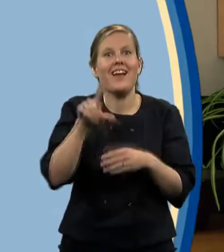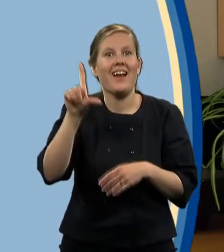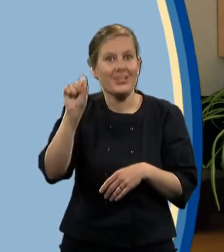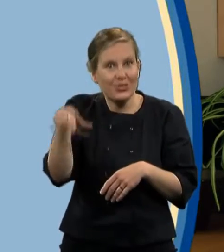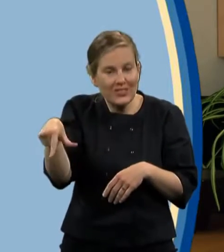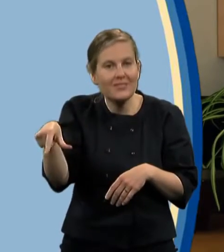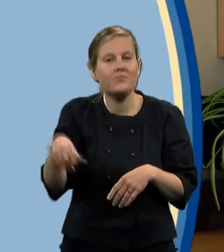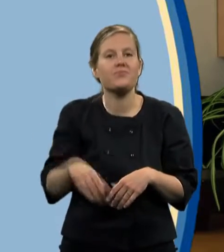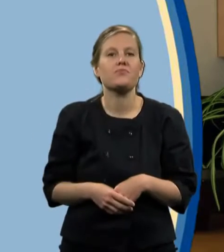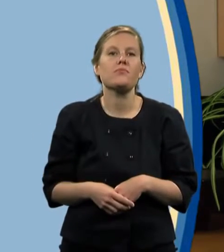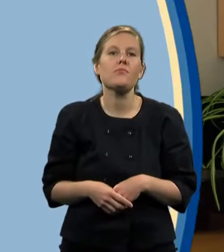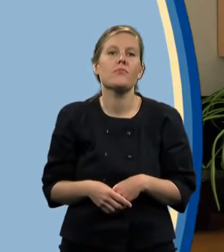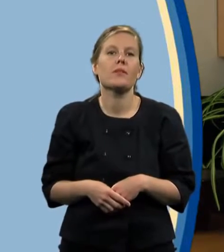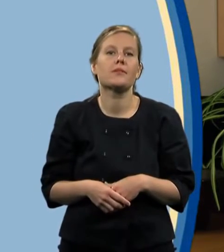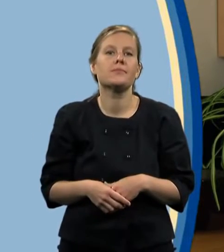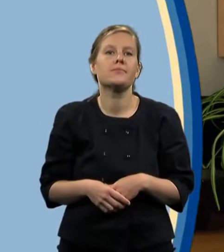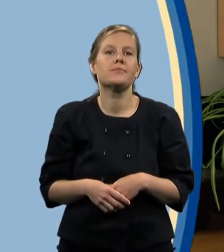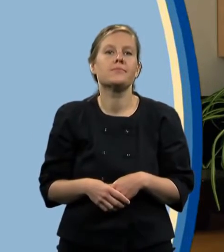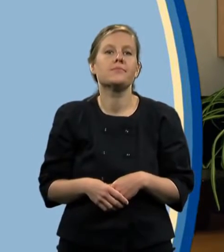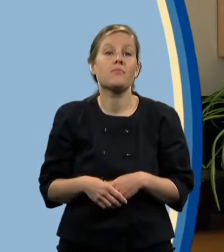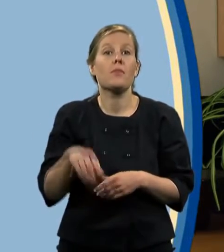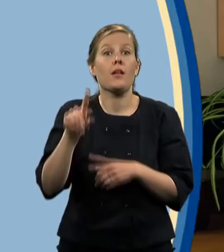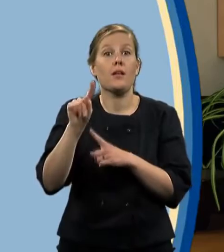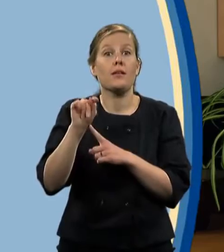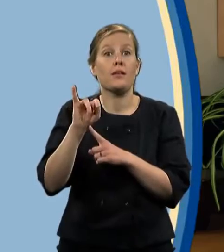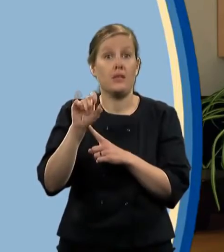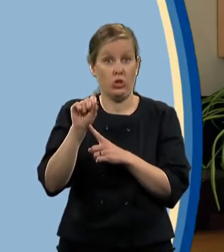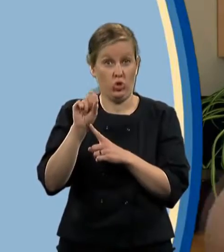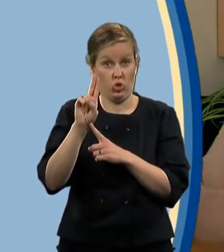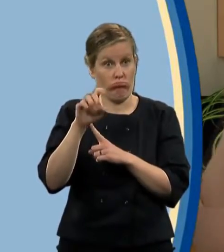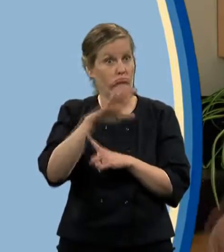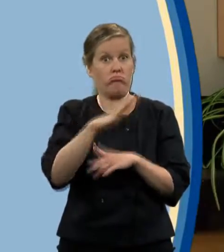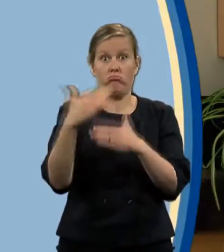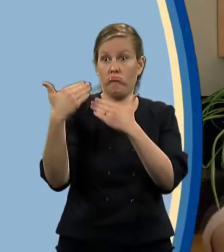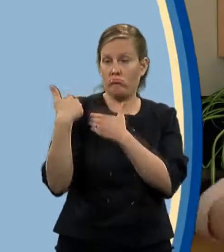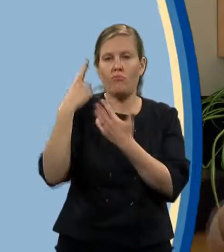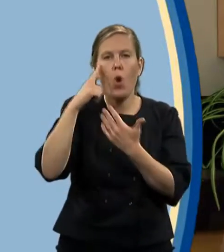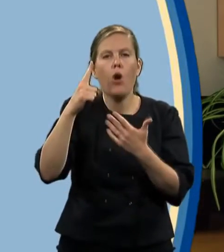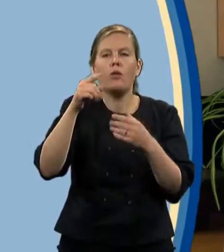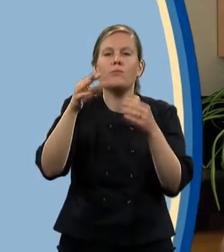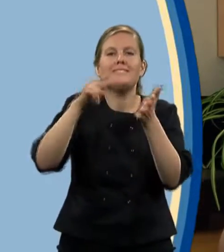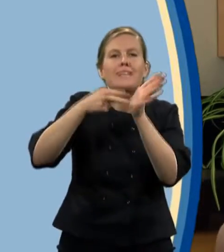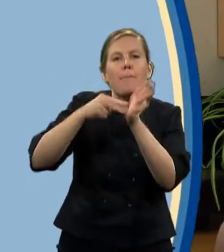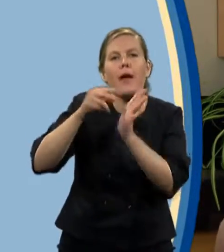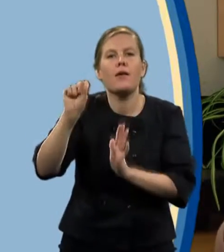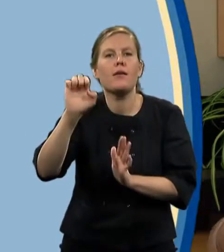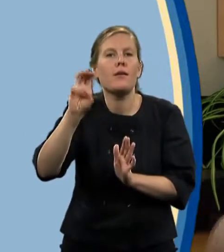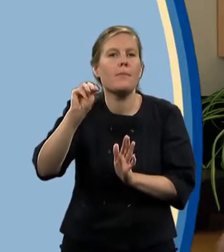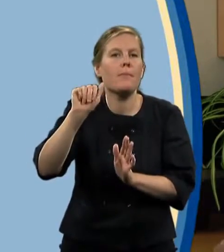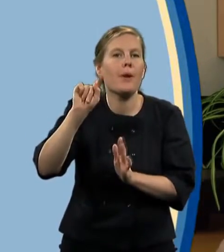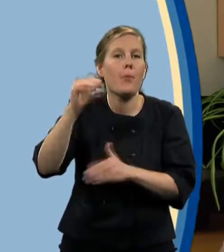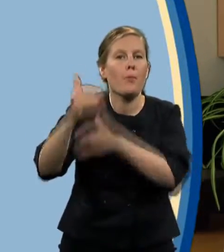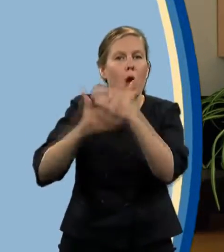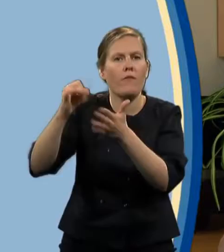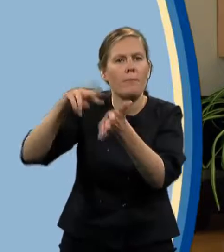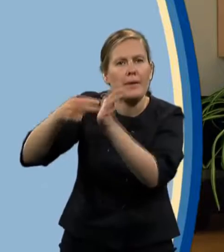in a deaf person's brain, but it was doing the same functions for language. So the sound, the tissue that is